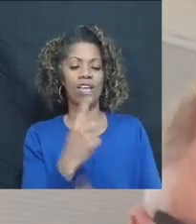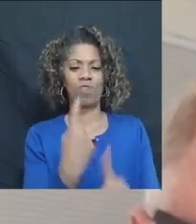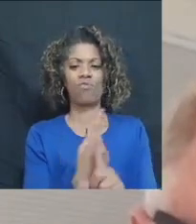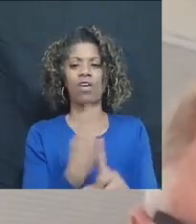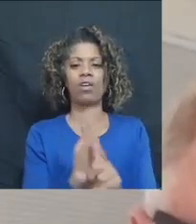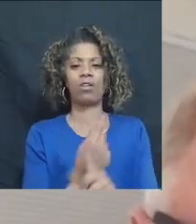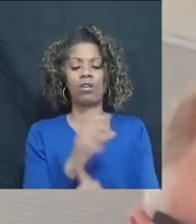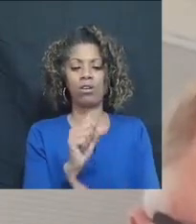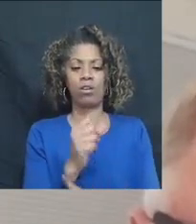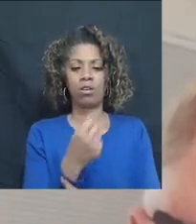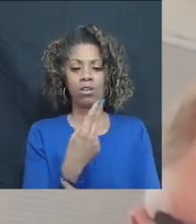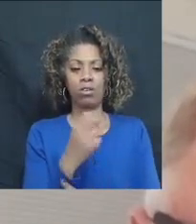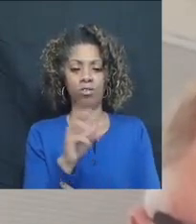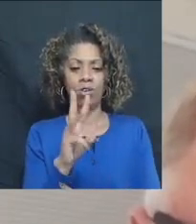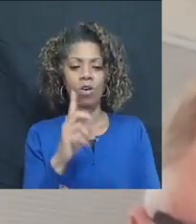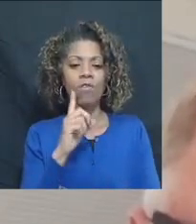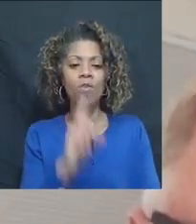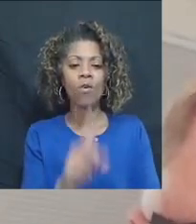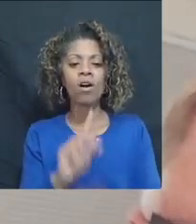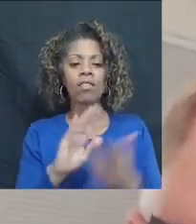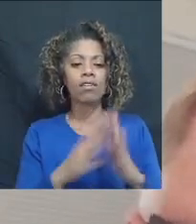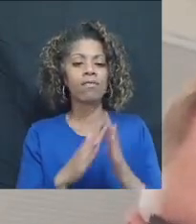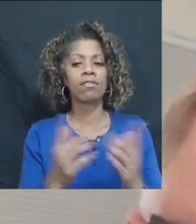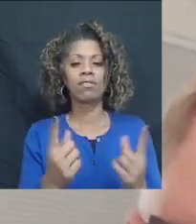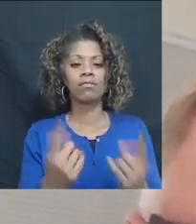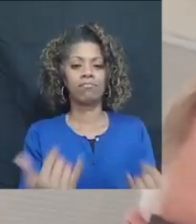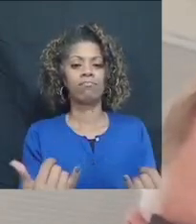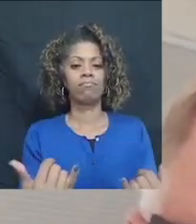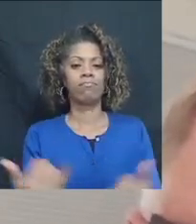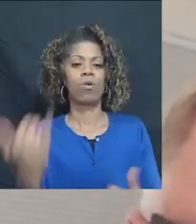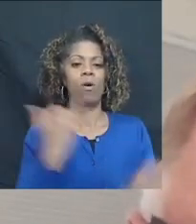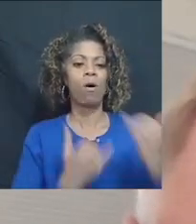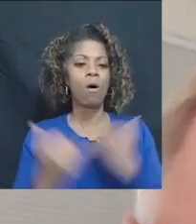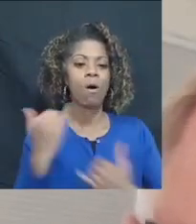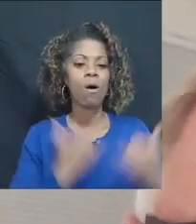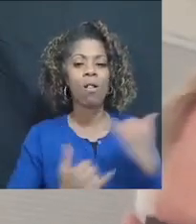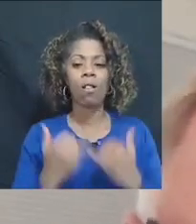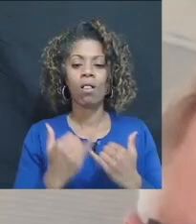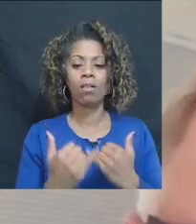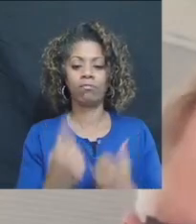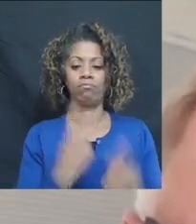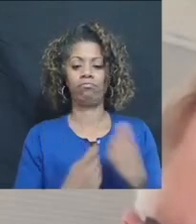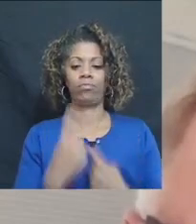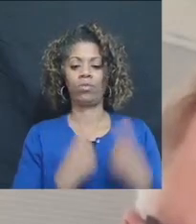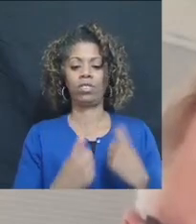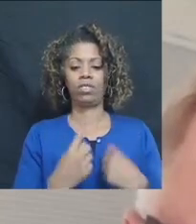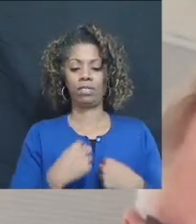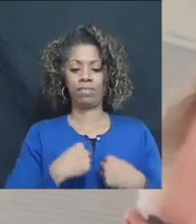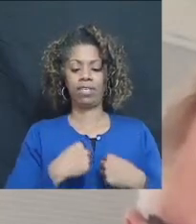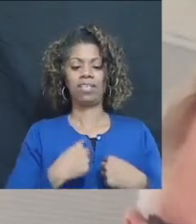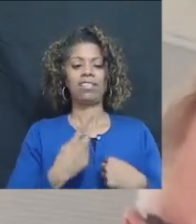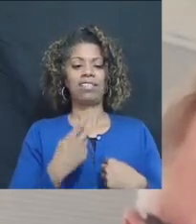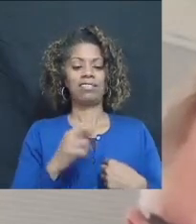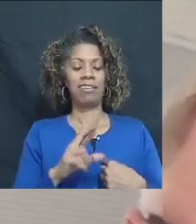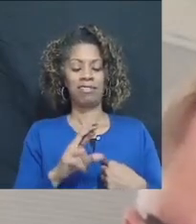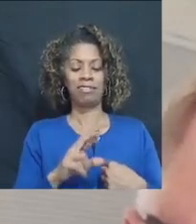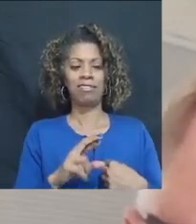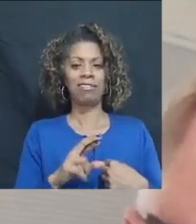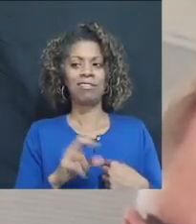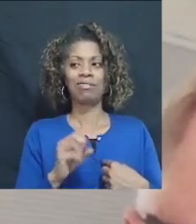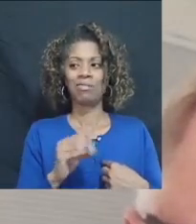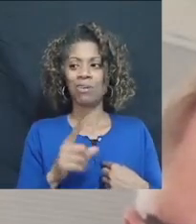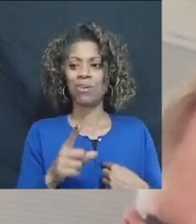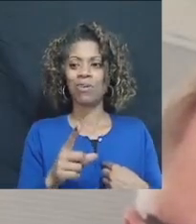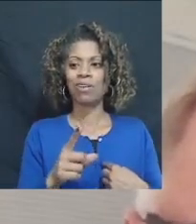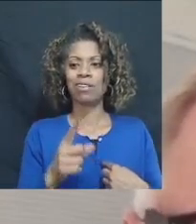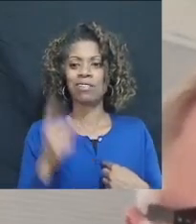in and ask questions. And so the hospital leadership tapped me and said, Judy, we think you'd do a great job. And the next thing I knew, I had become